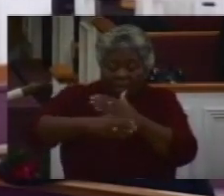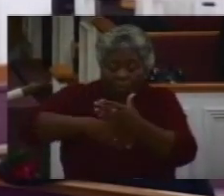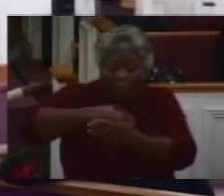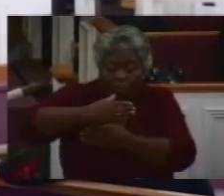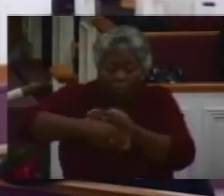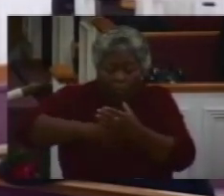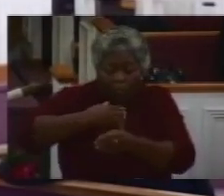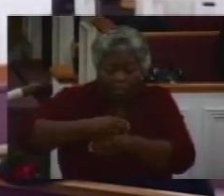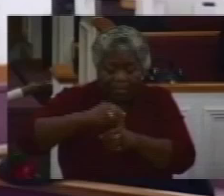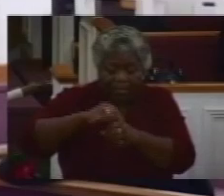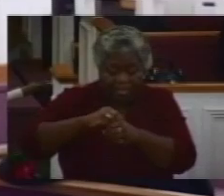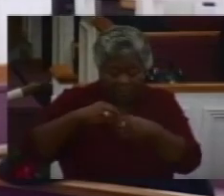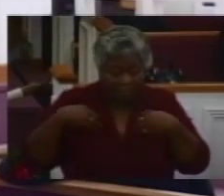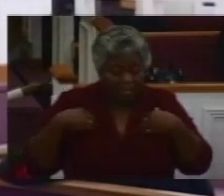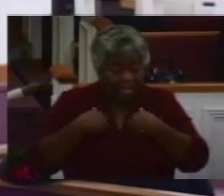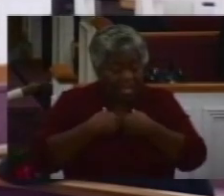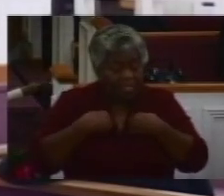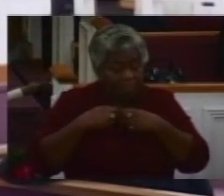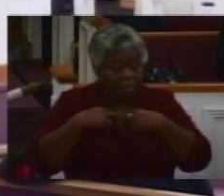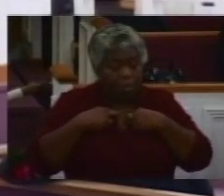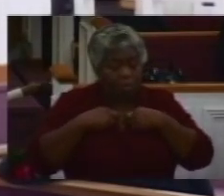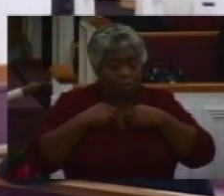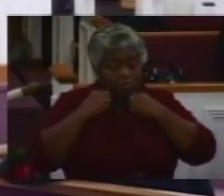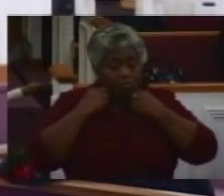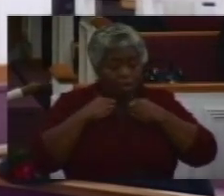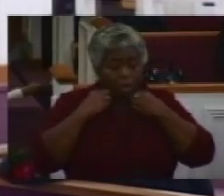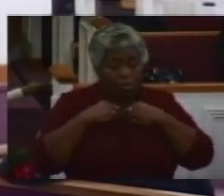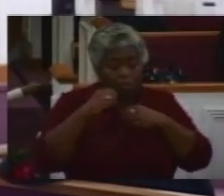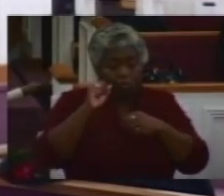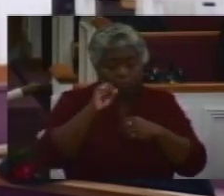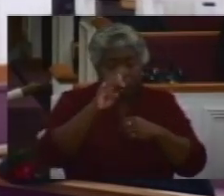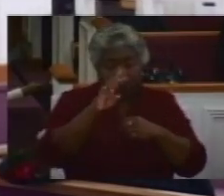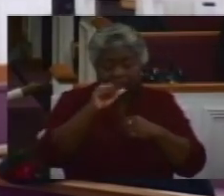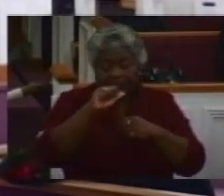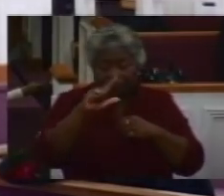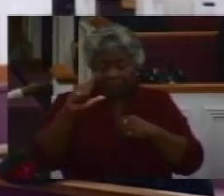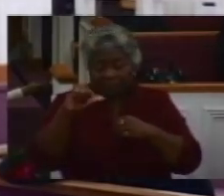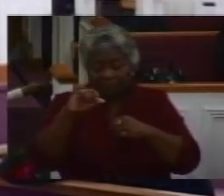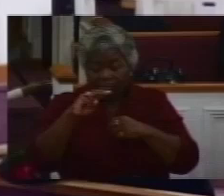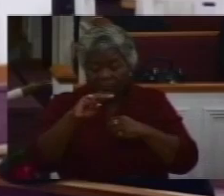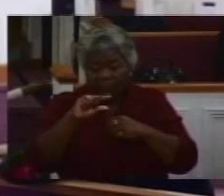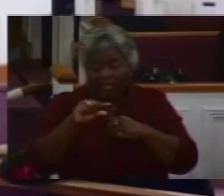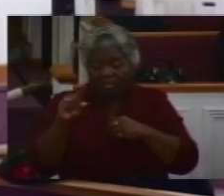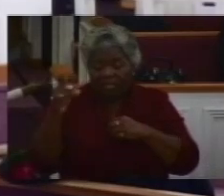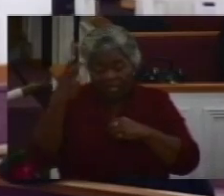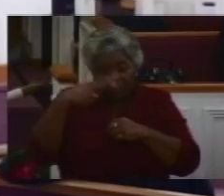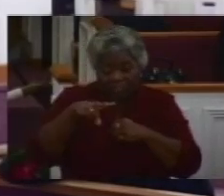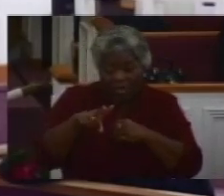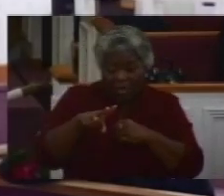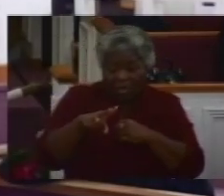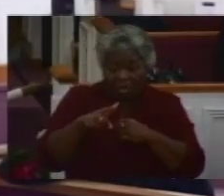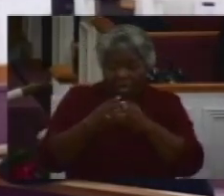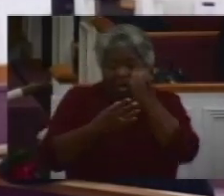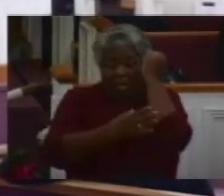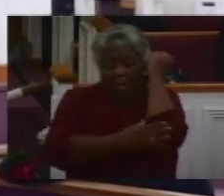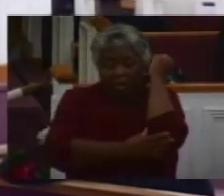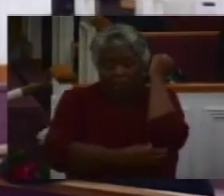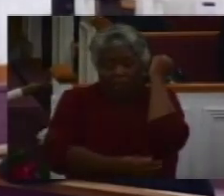wrapped in animal clothes, swaddling clothes. They saw a